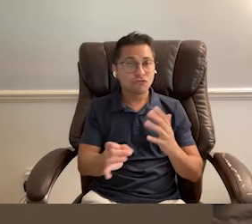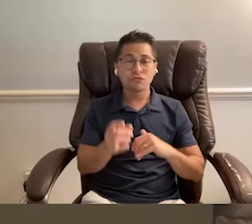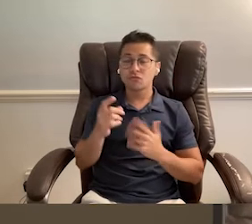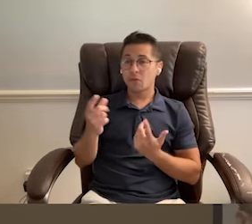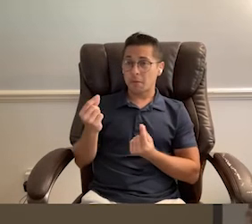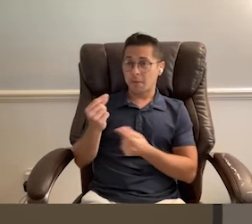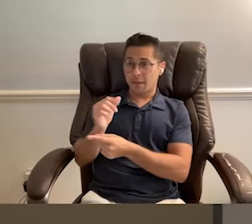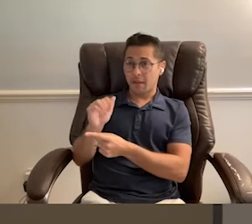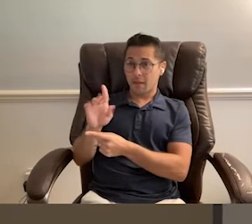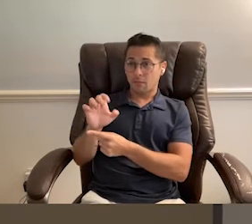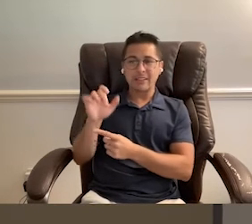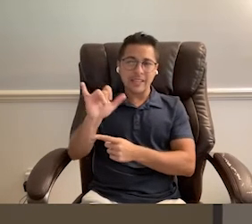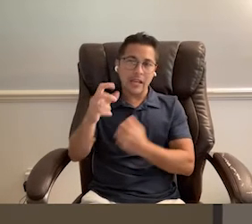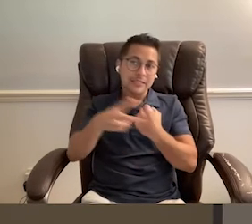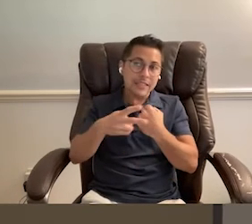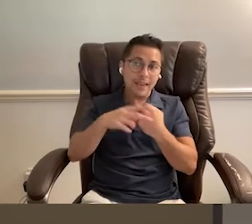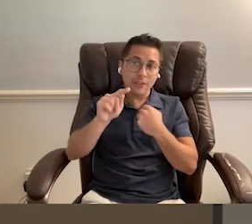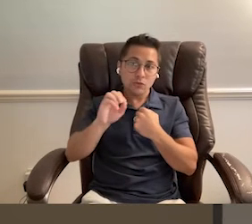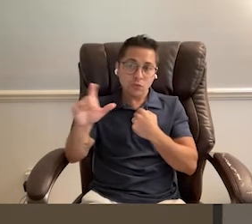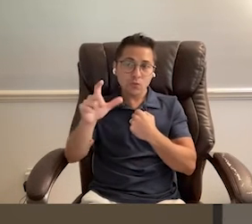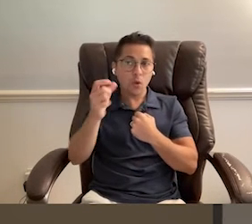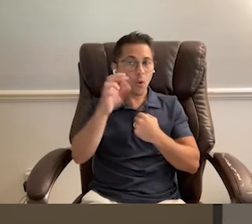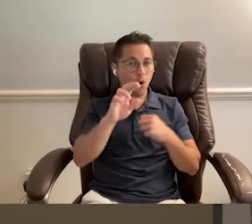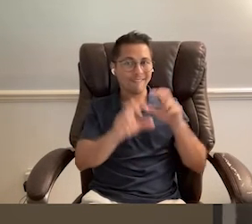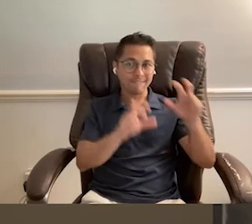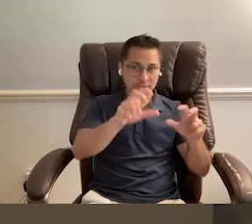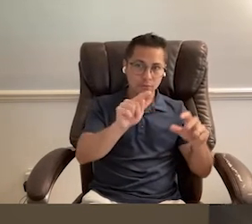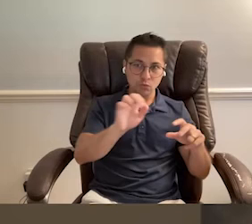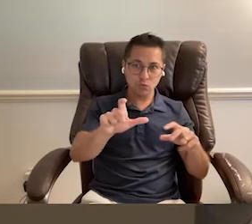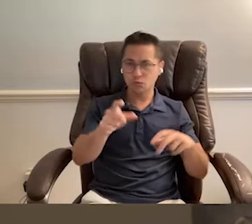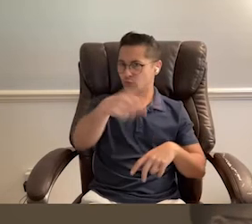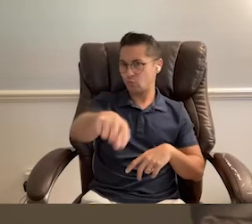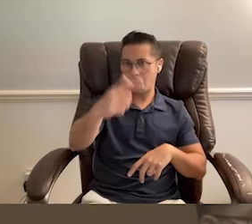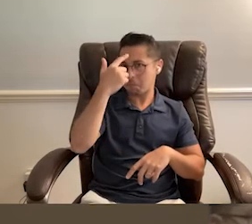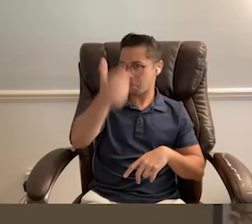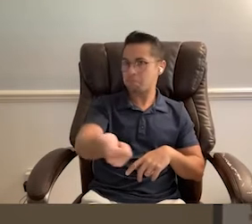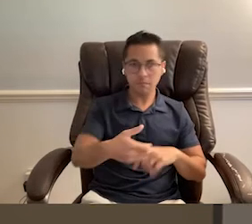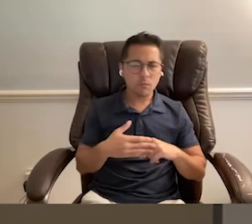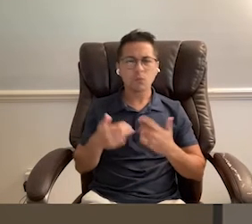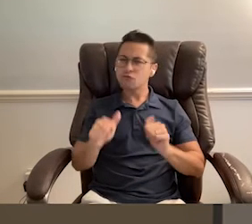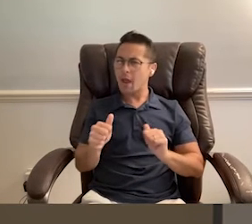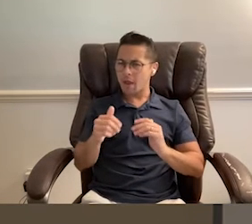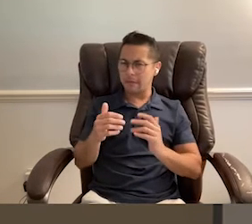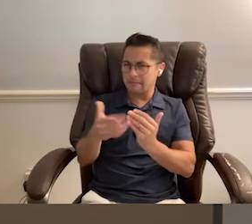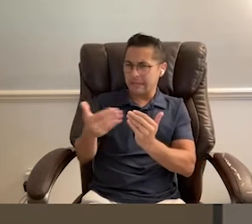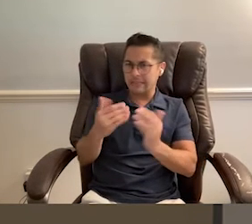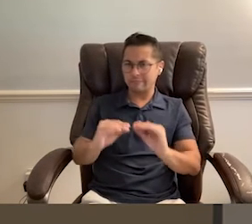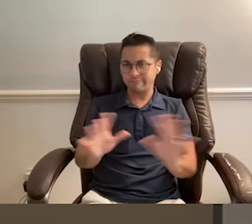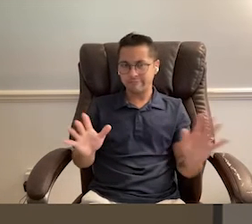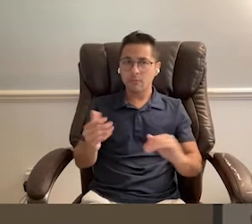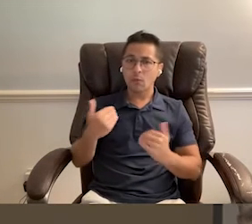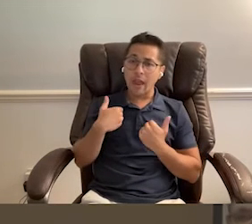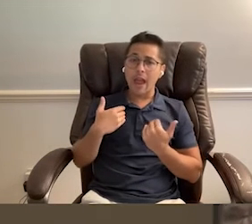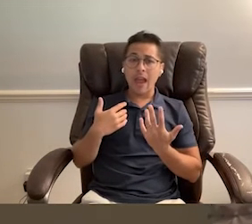savings tool or an investment tool. You really decide. And we try to make this as easy for most people. We have pre-designed